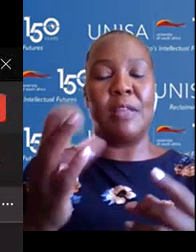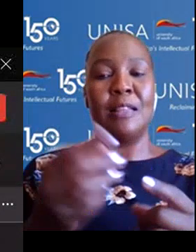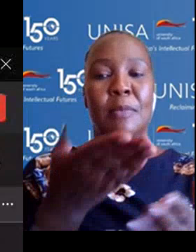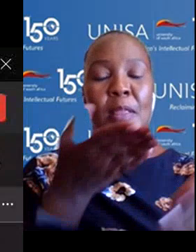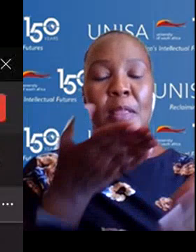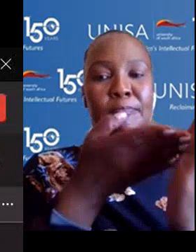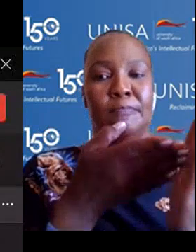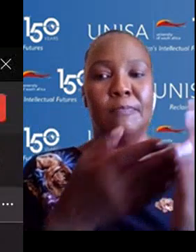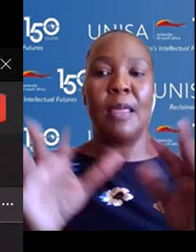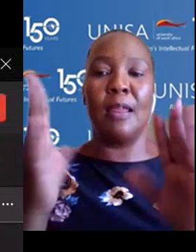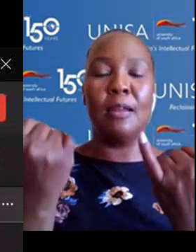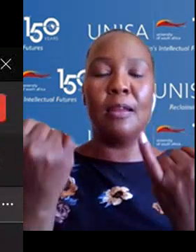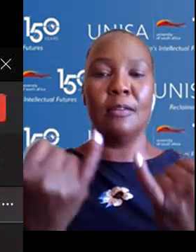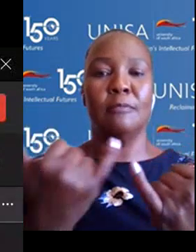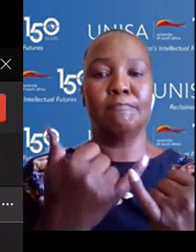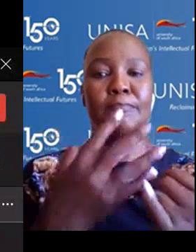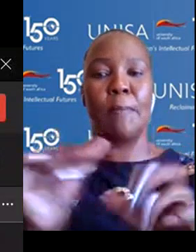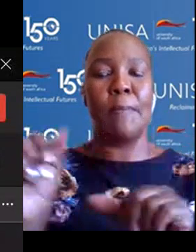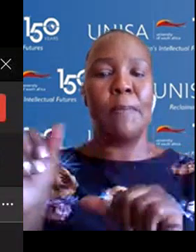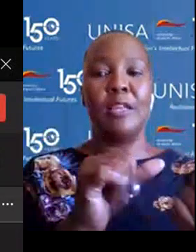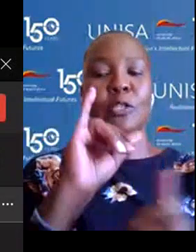right, but now I can hand back to you, Ingrid.